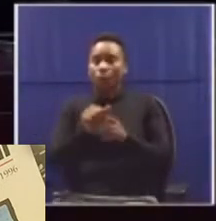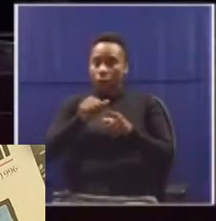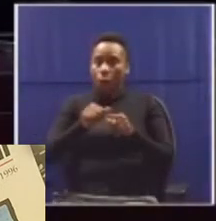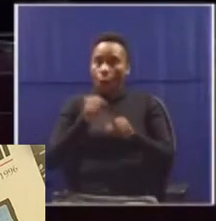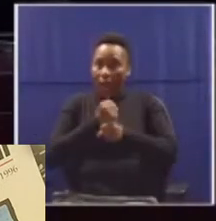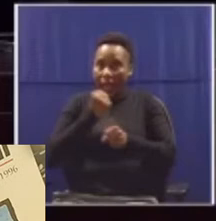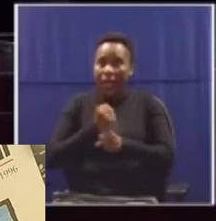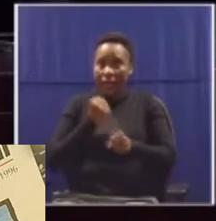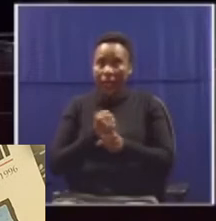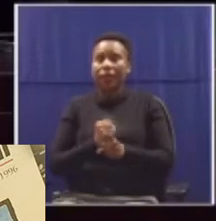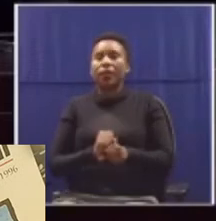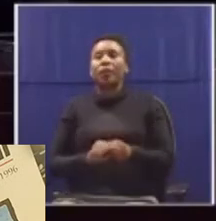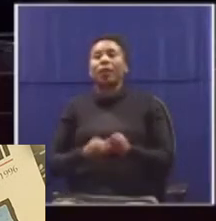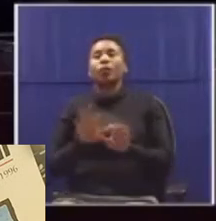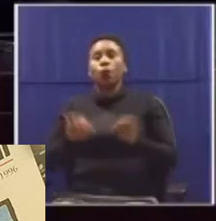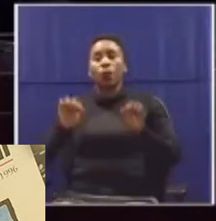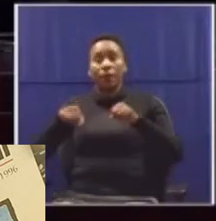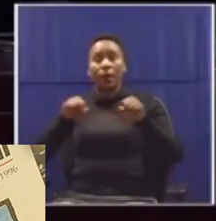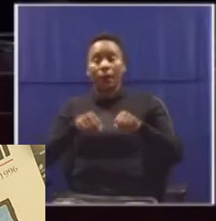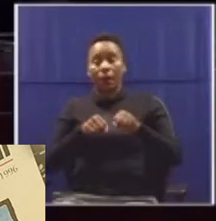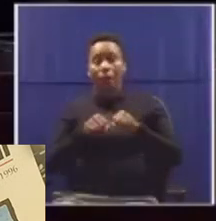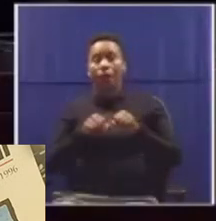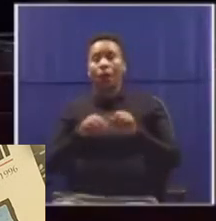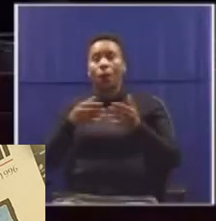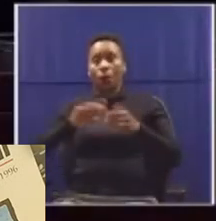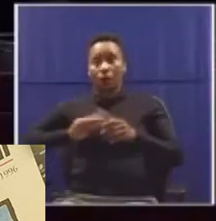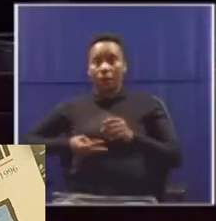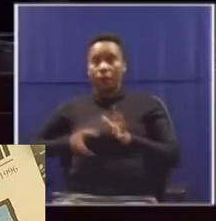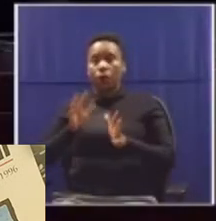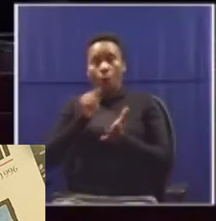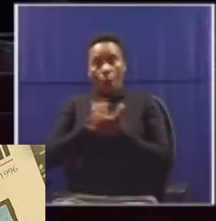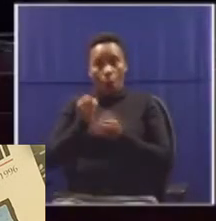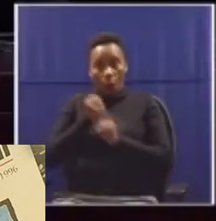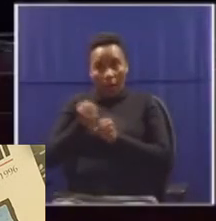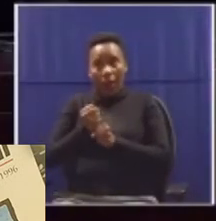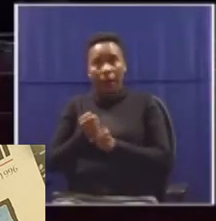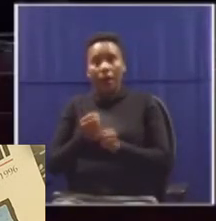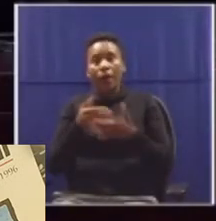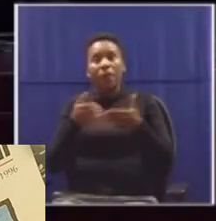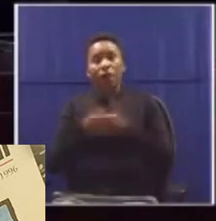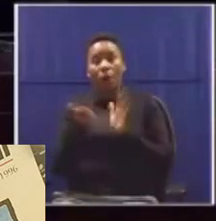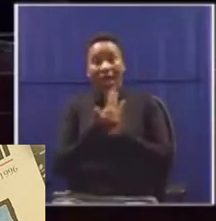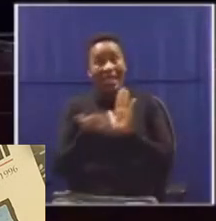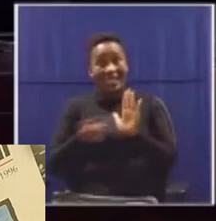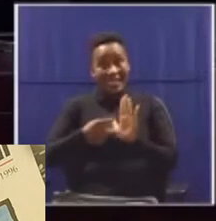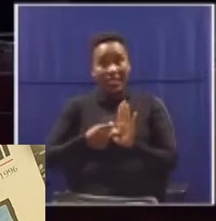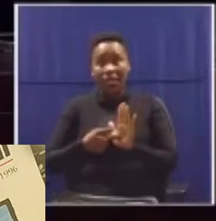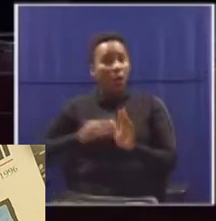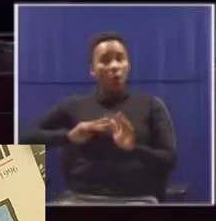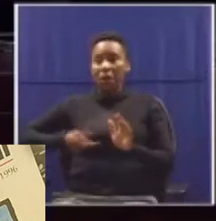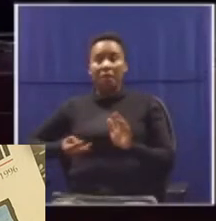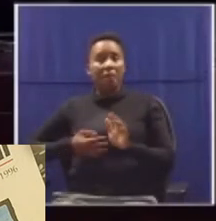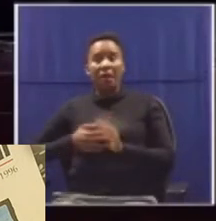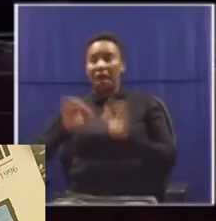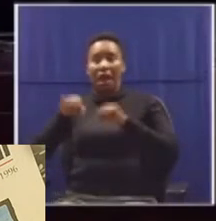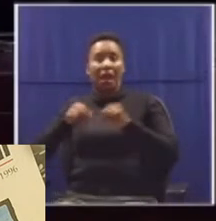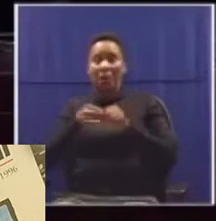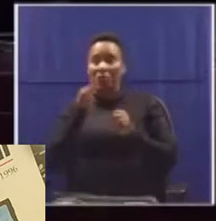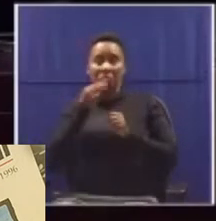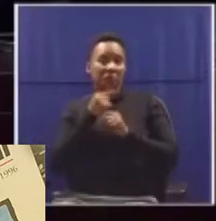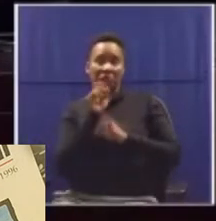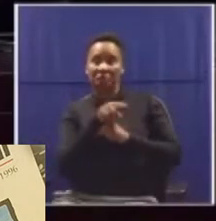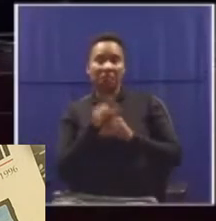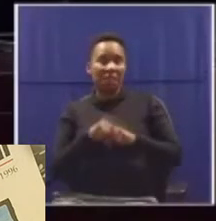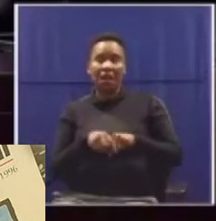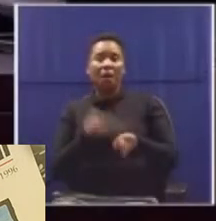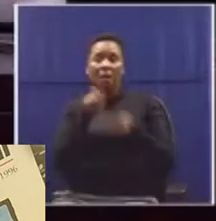that women were allowed to enter the legal profession prior to the Earth women were not considered to be persons